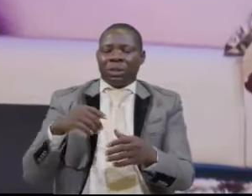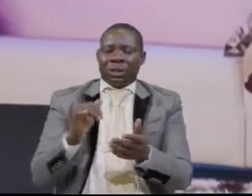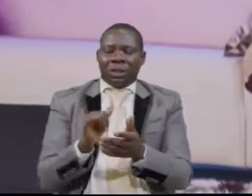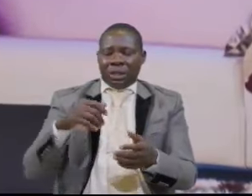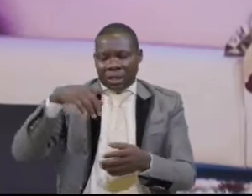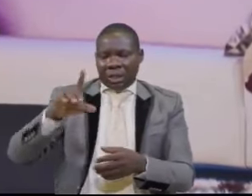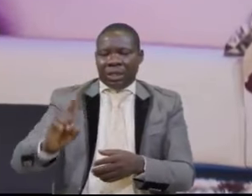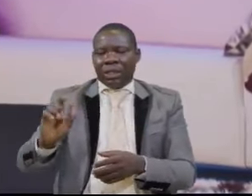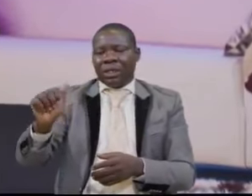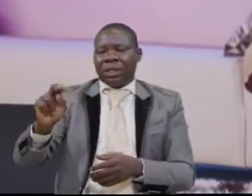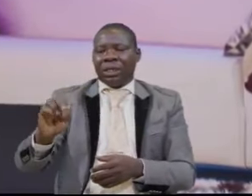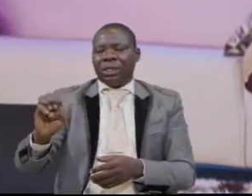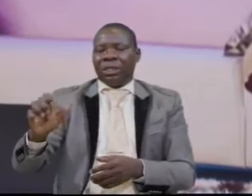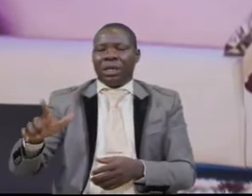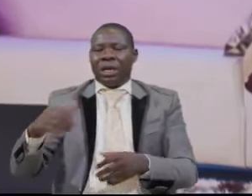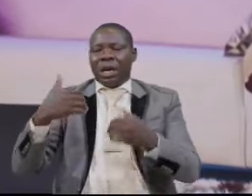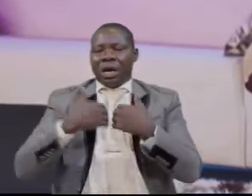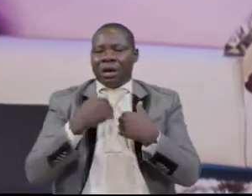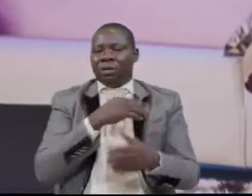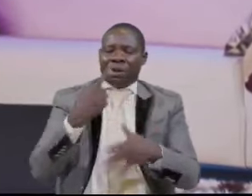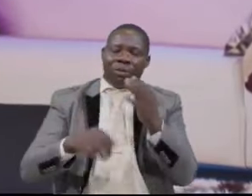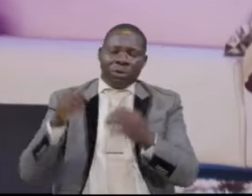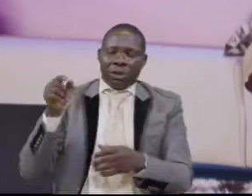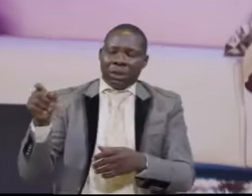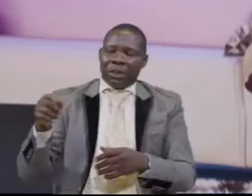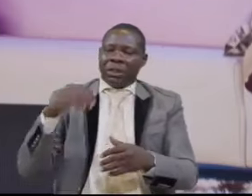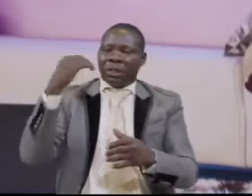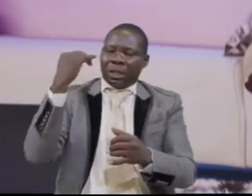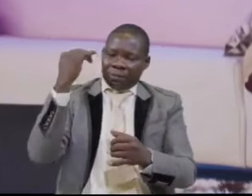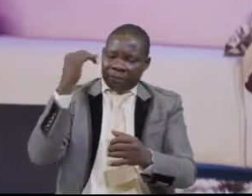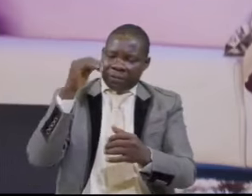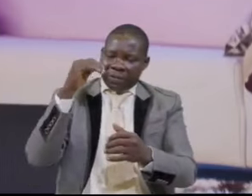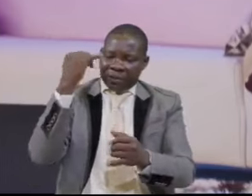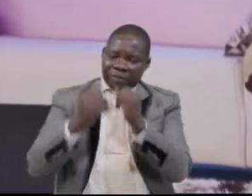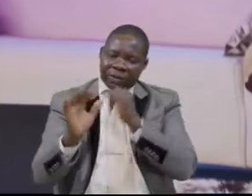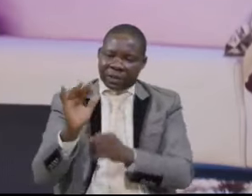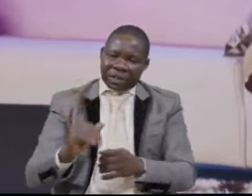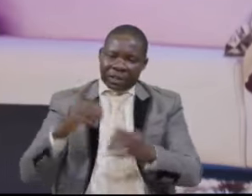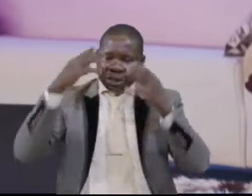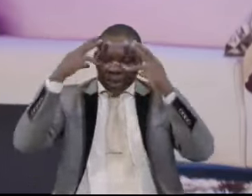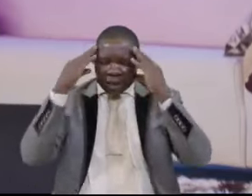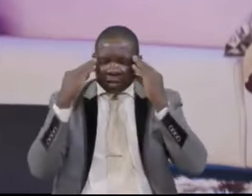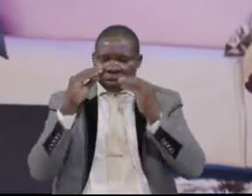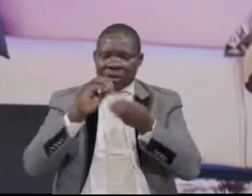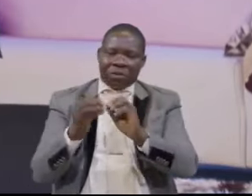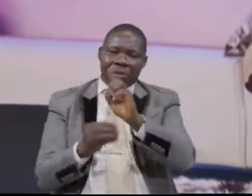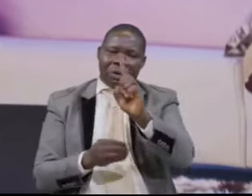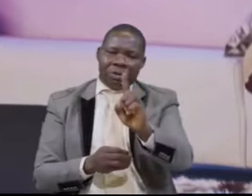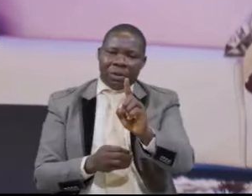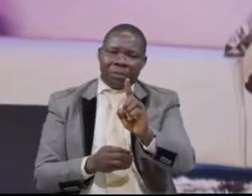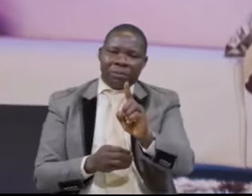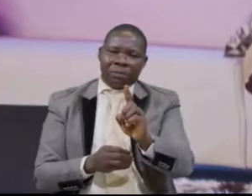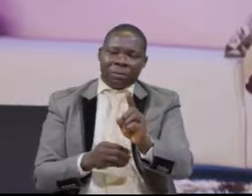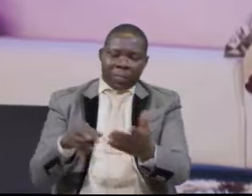Daniel eventually experienced. Let's look at this. Number one, reading and